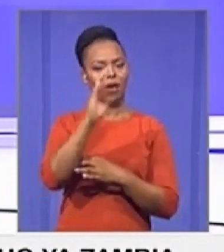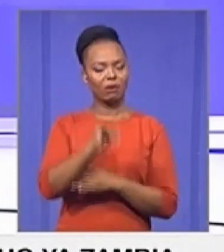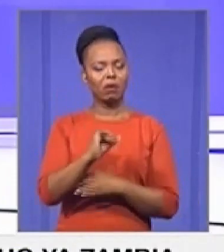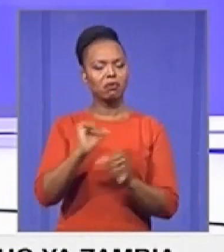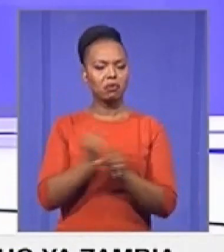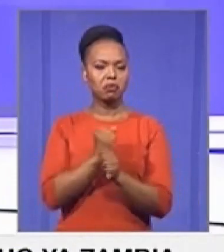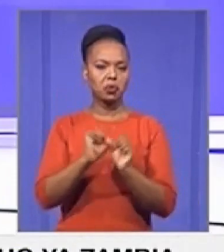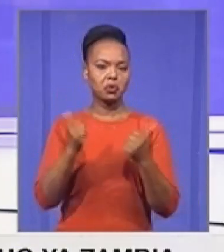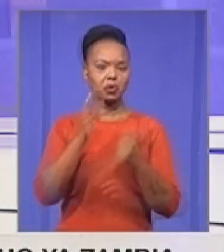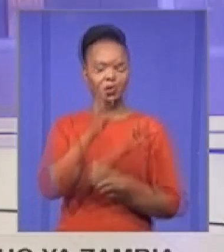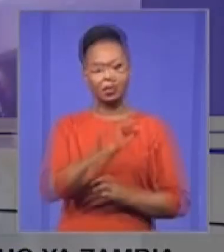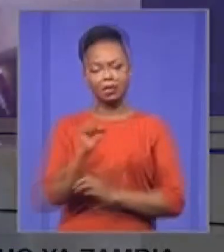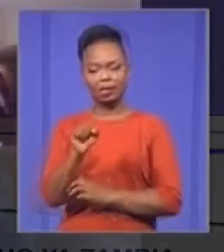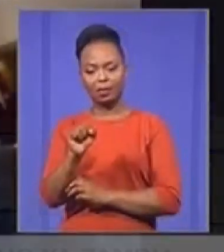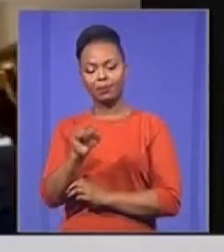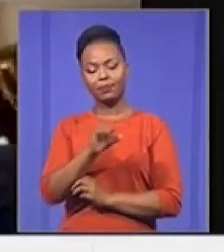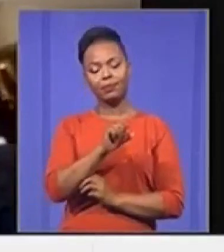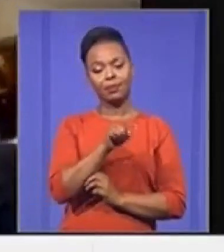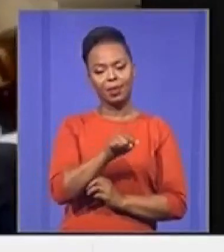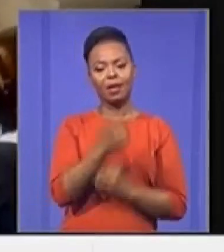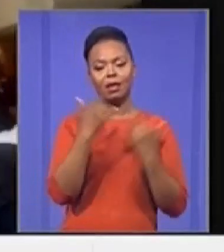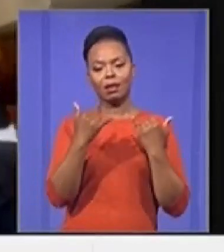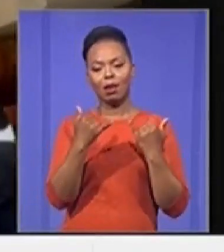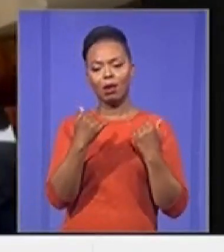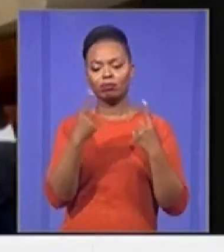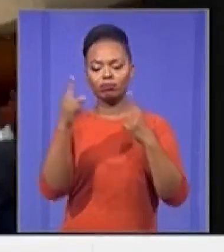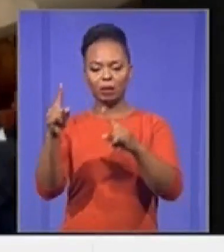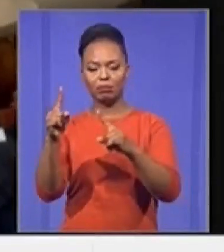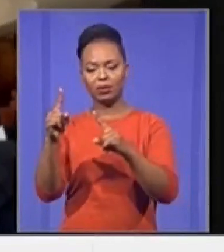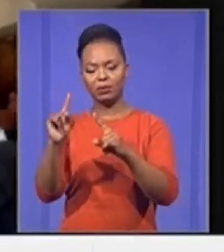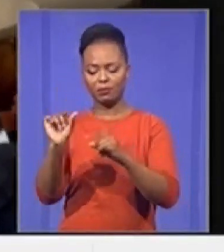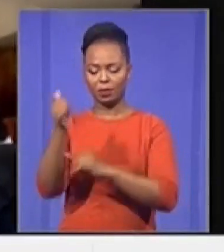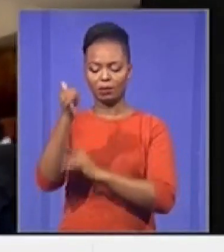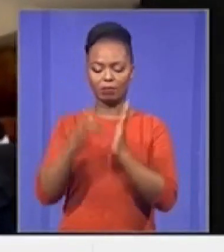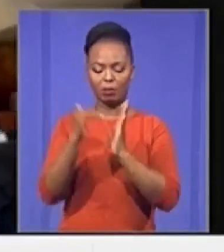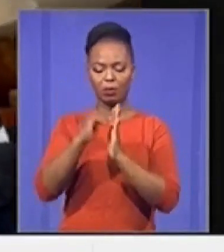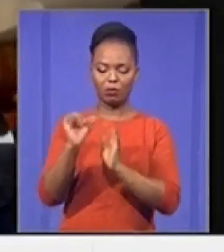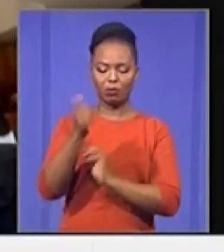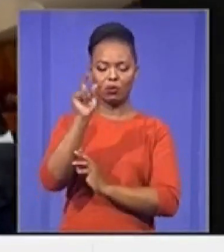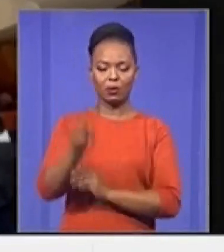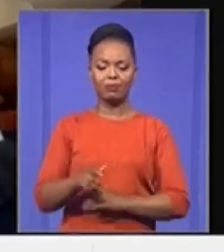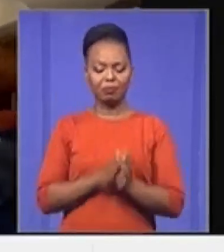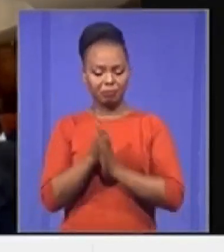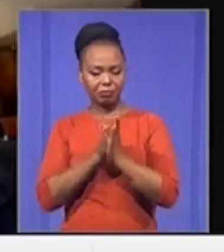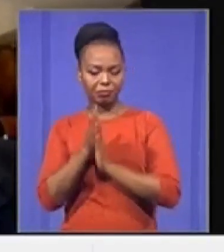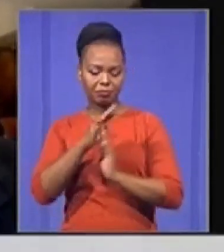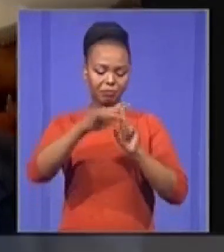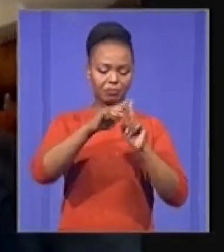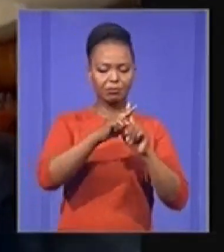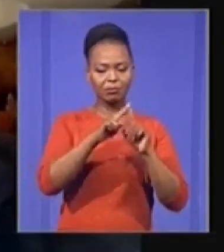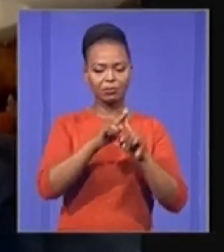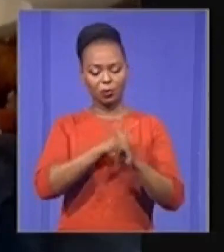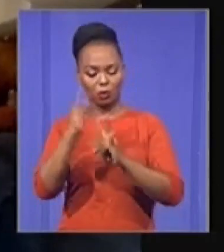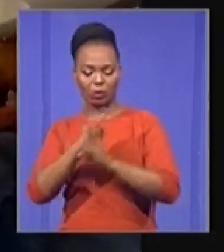sebetsa hantle haholo dipapading tsena. We are positive because all these youngsters are very positive and they are eager to win the medals